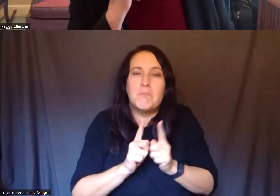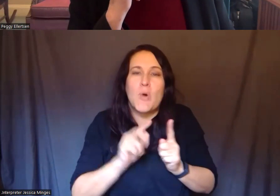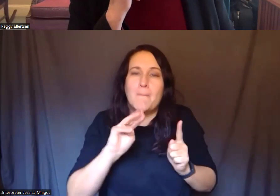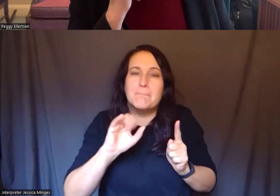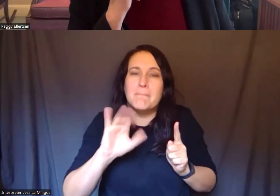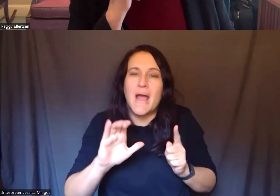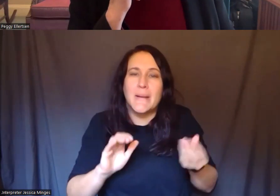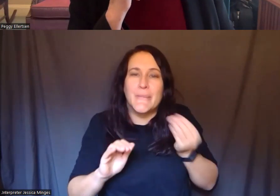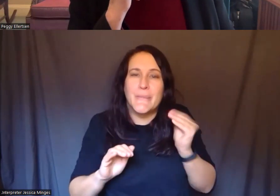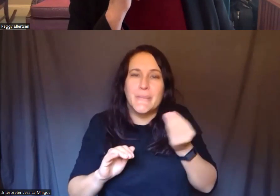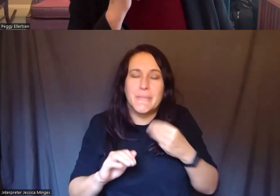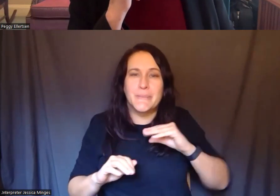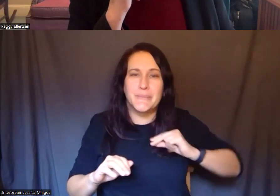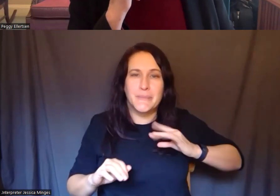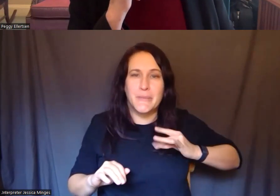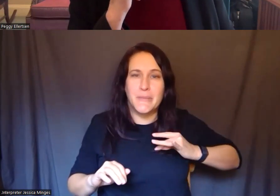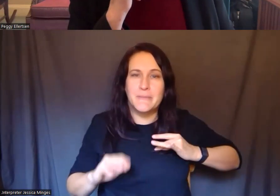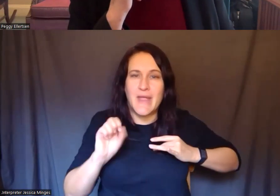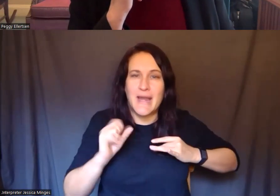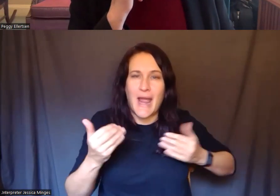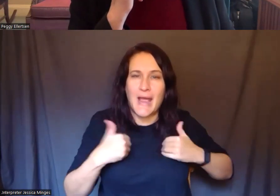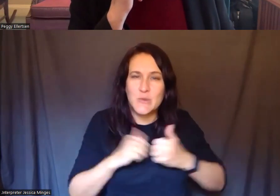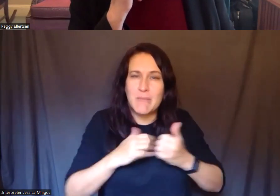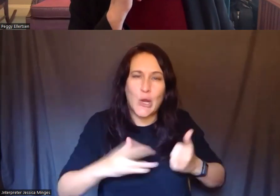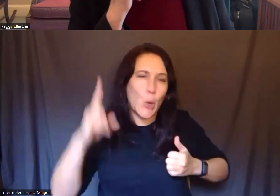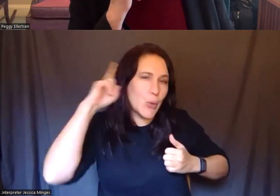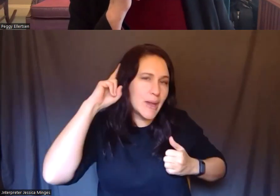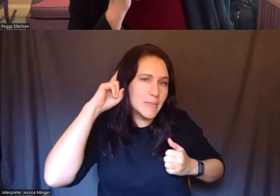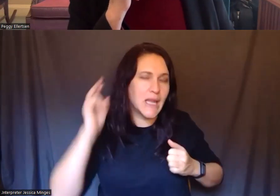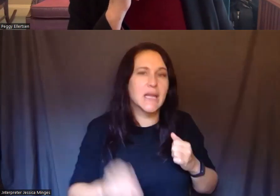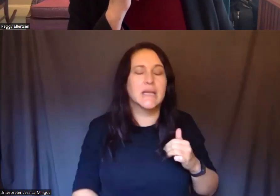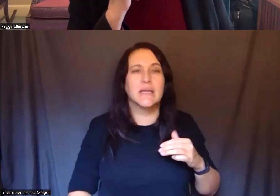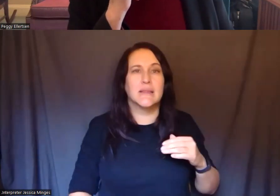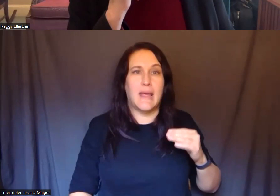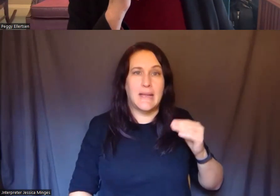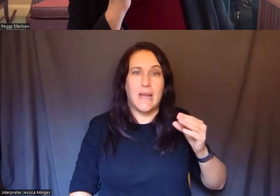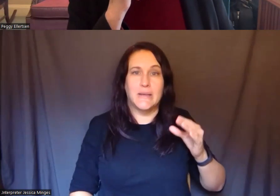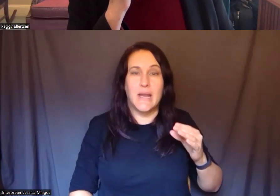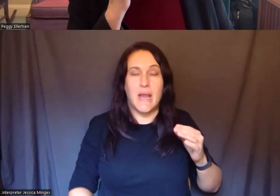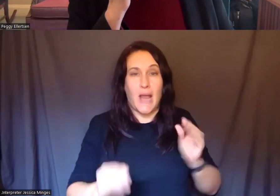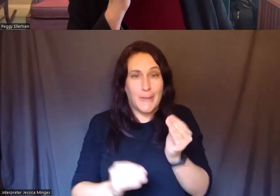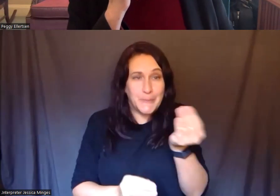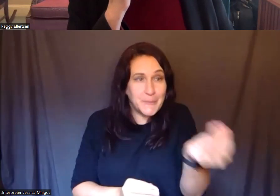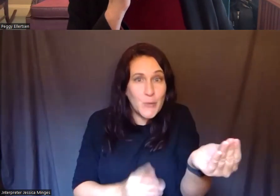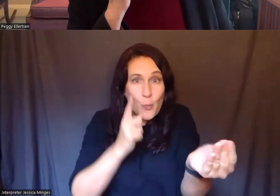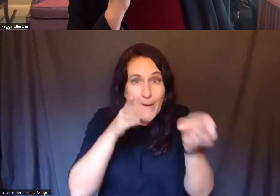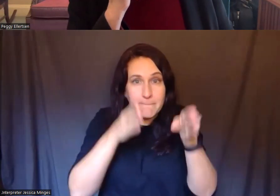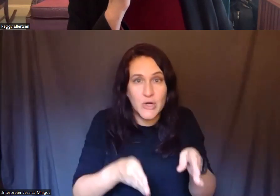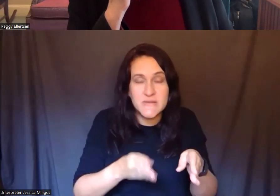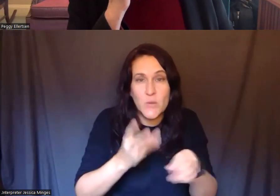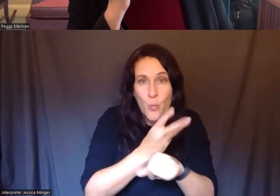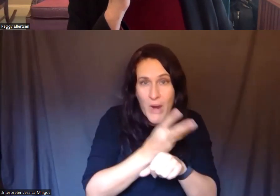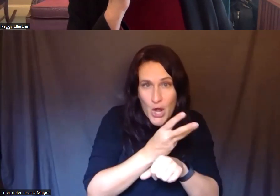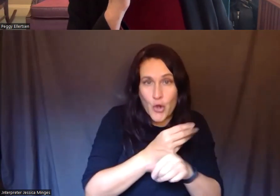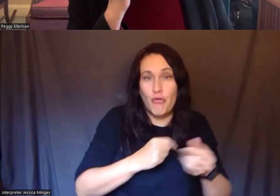my cochlear implant, and that I can have one person wear it. And if it's a